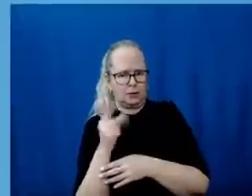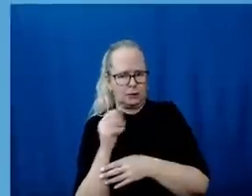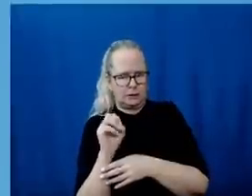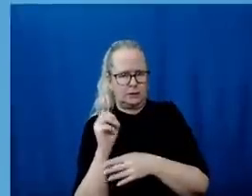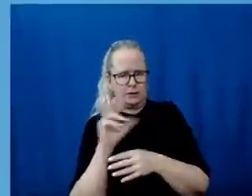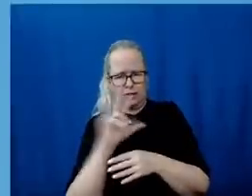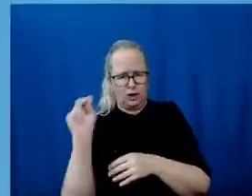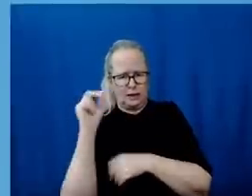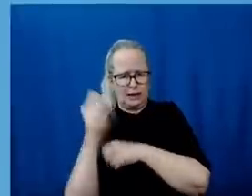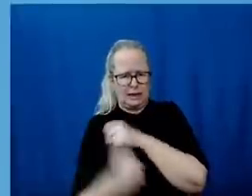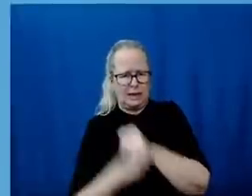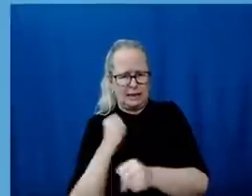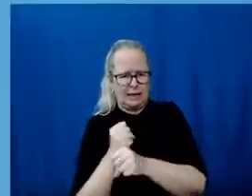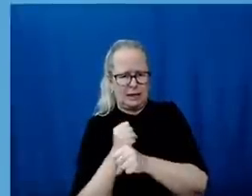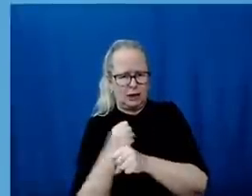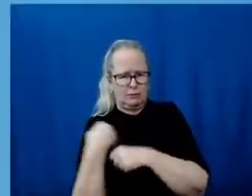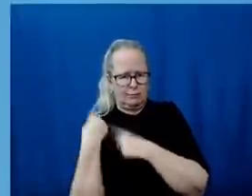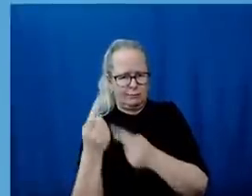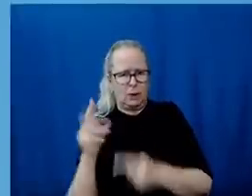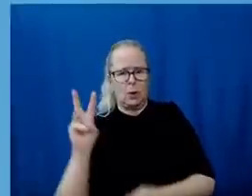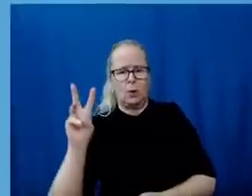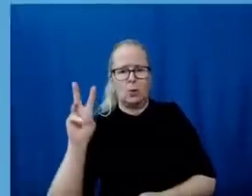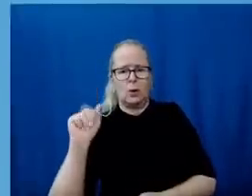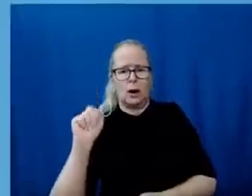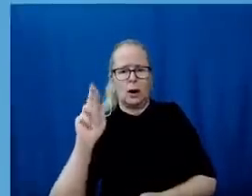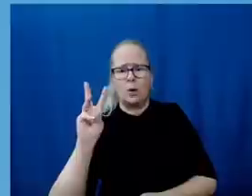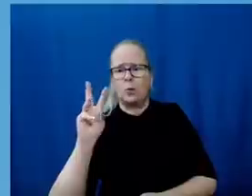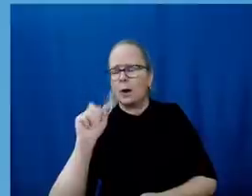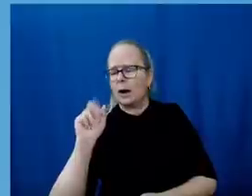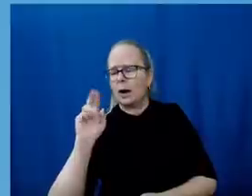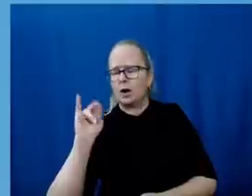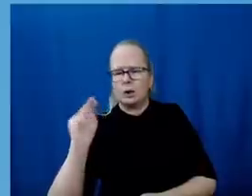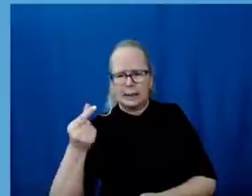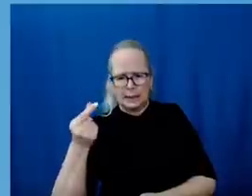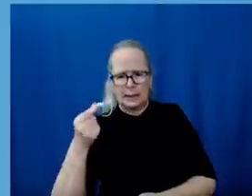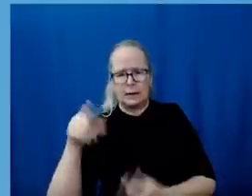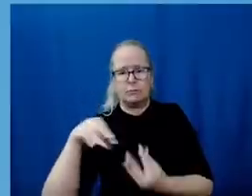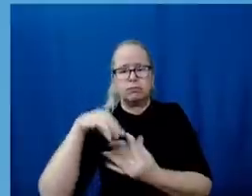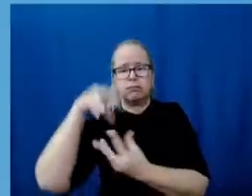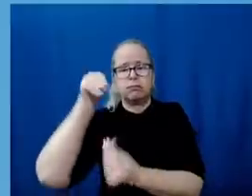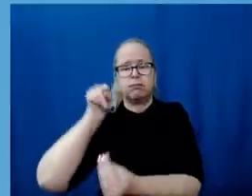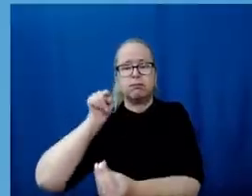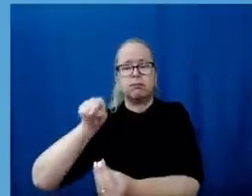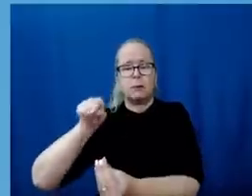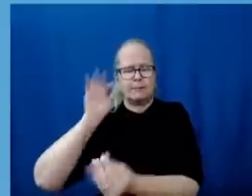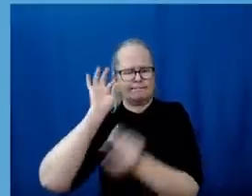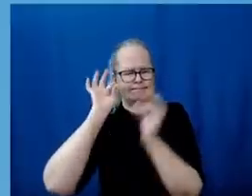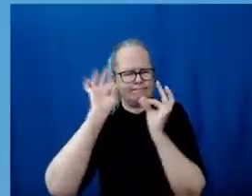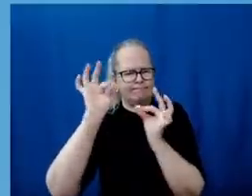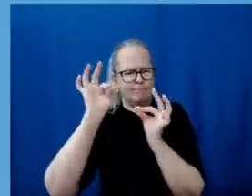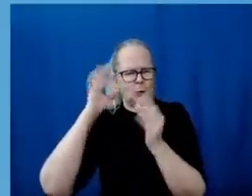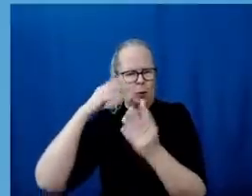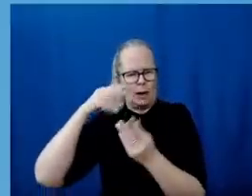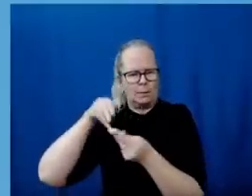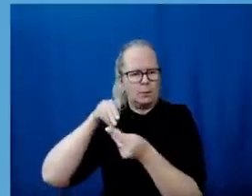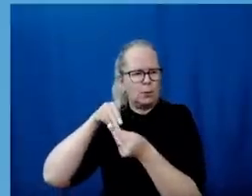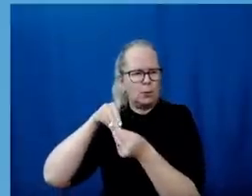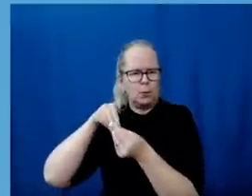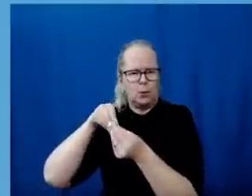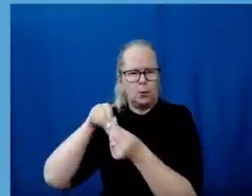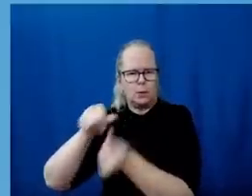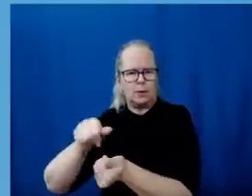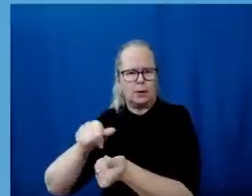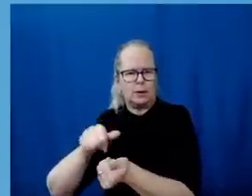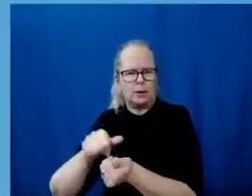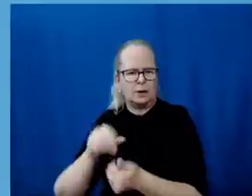and wearing blenders makes a nice smooth smoothie. Right. I'm glad that I prefaced all of this